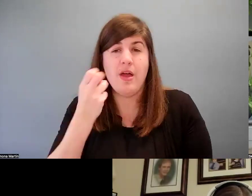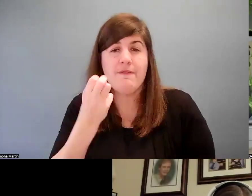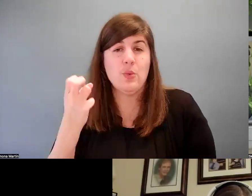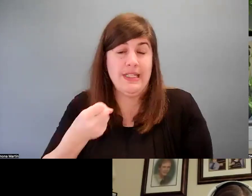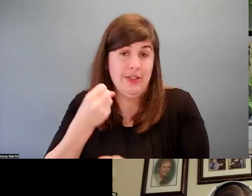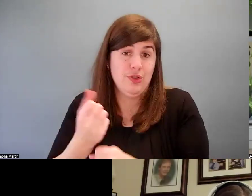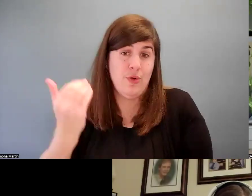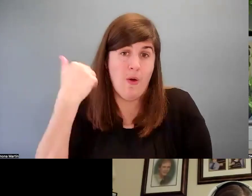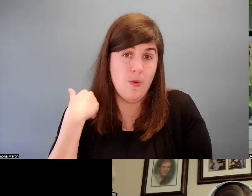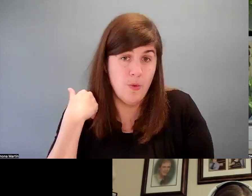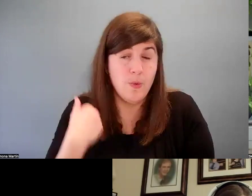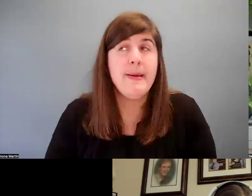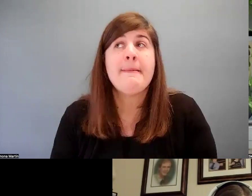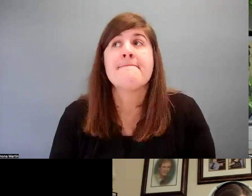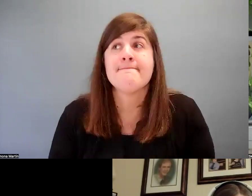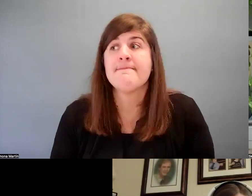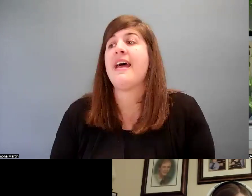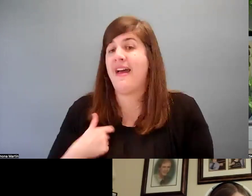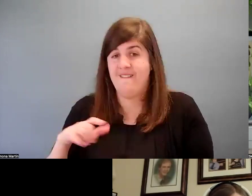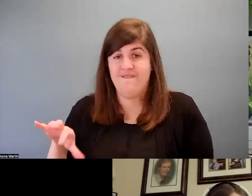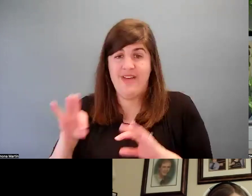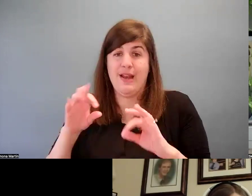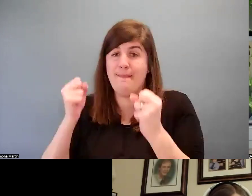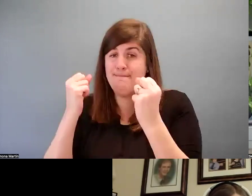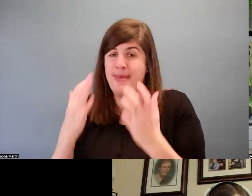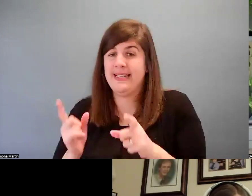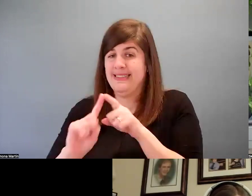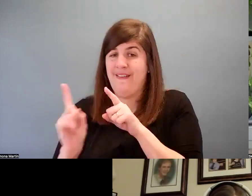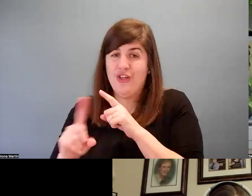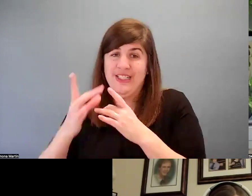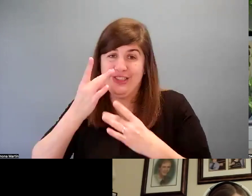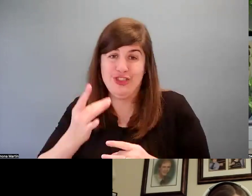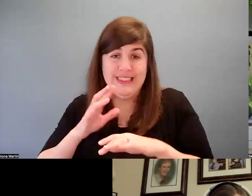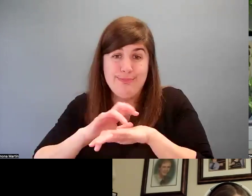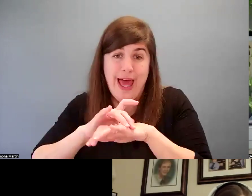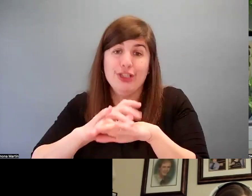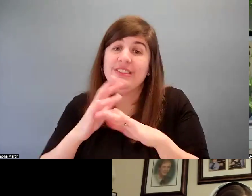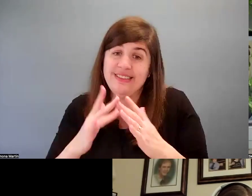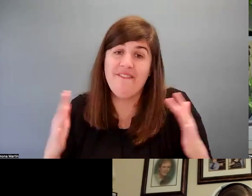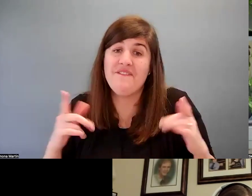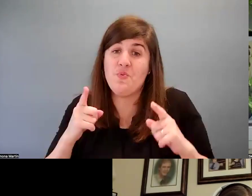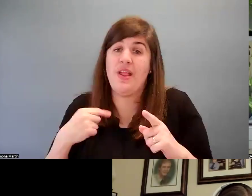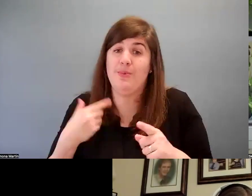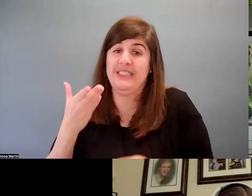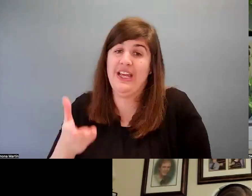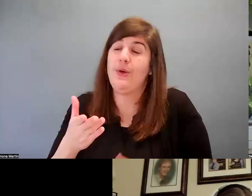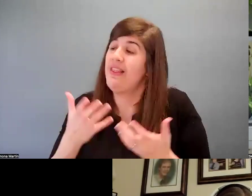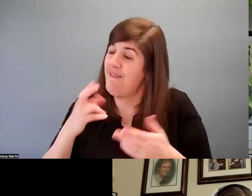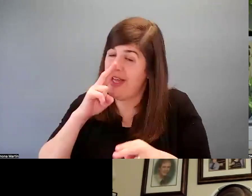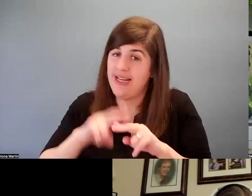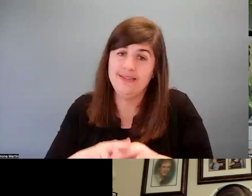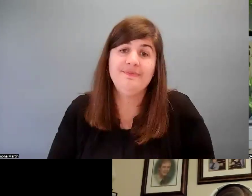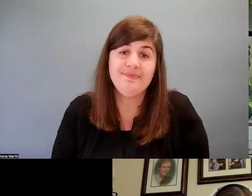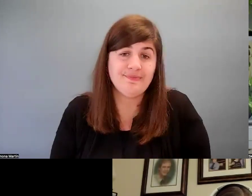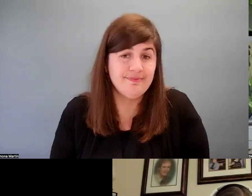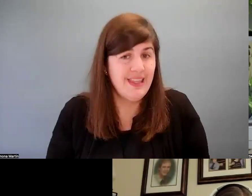ago, and I found a whole bunch of interesting spiders and stuff when I was there. So that was a lot of fun. Biggest